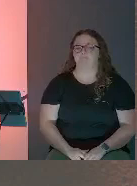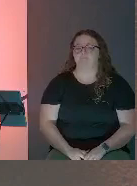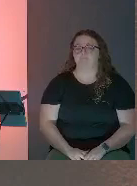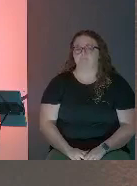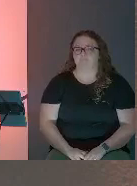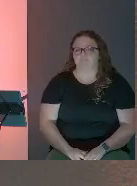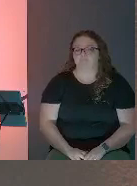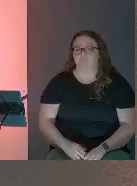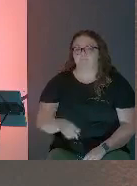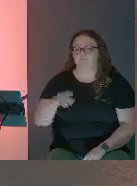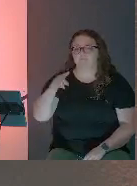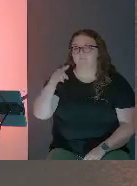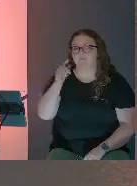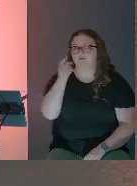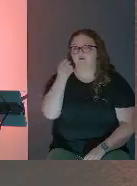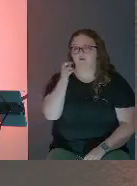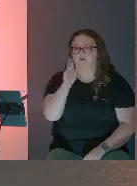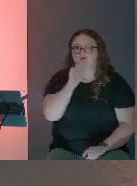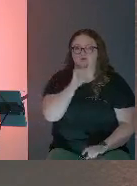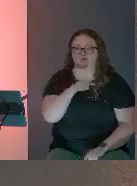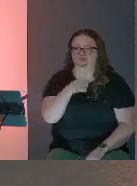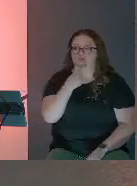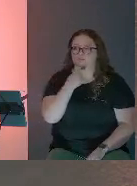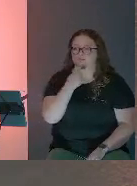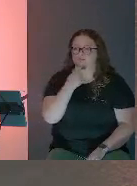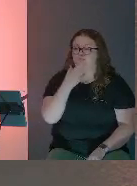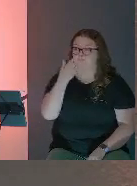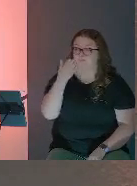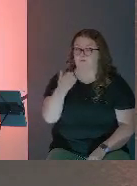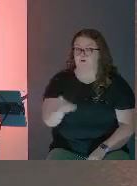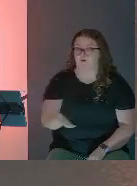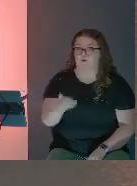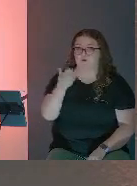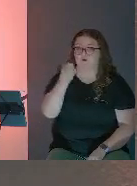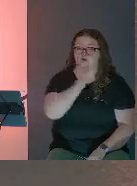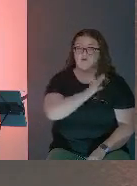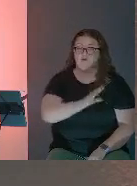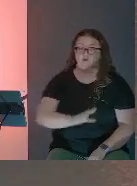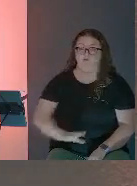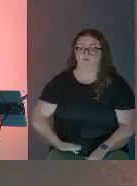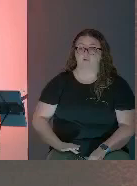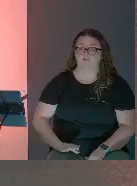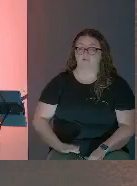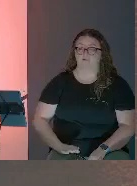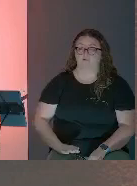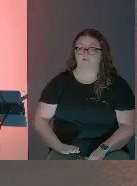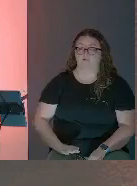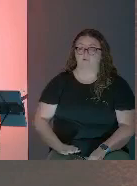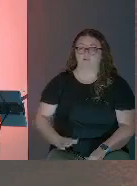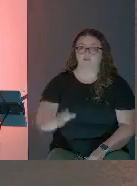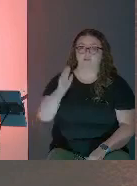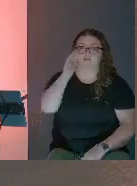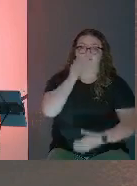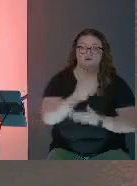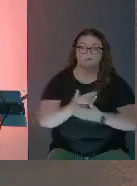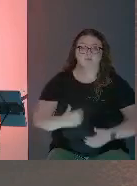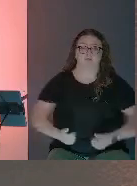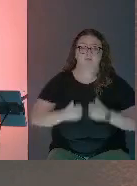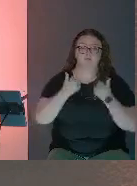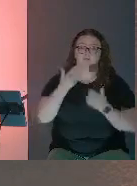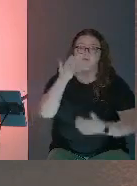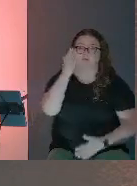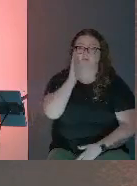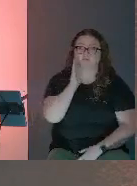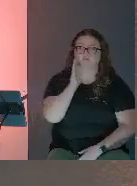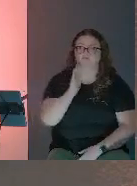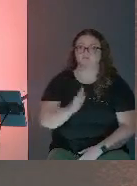And Peter answers, thou art the Christ, the Son of the living God. And in that